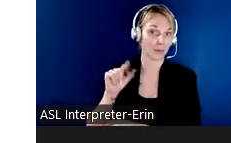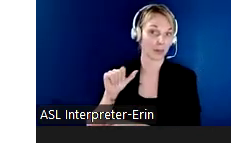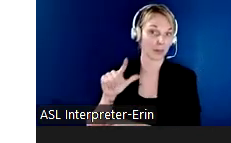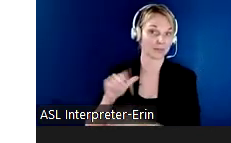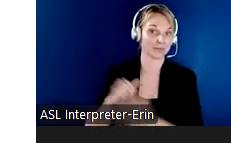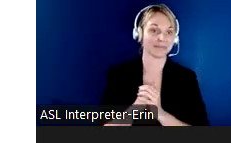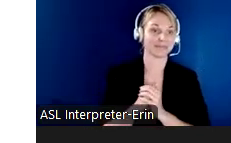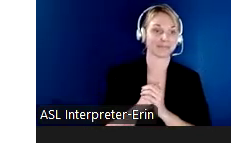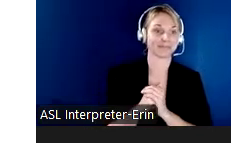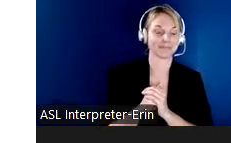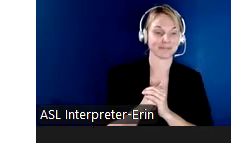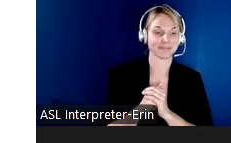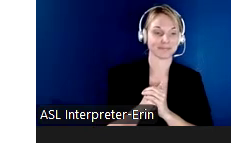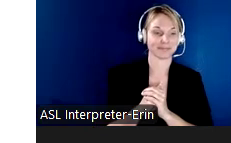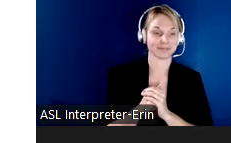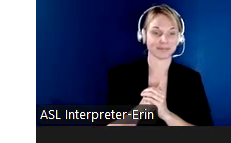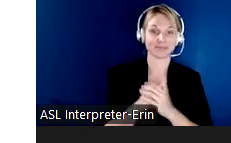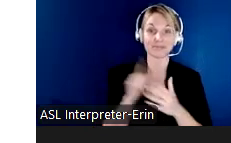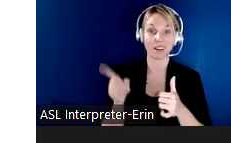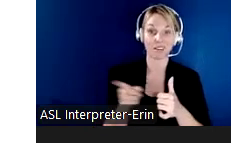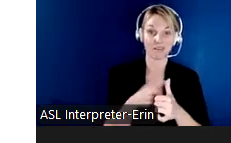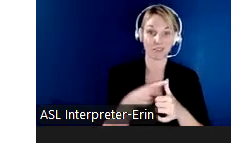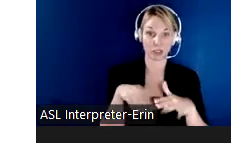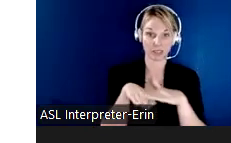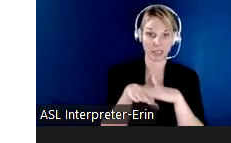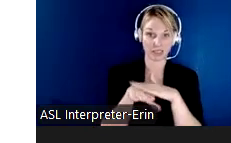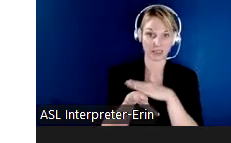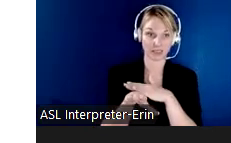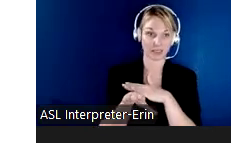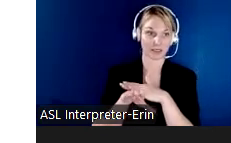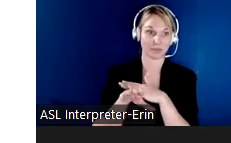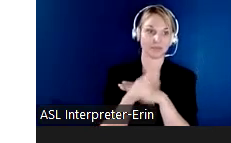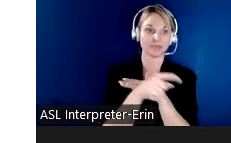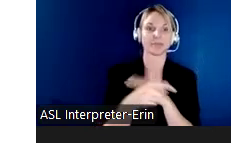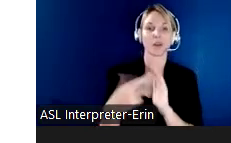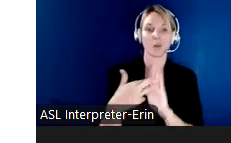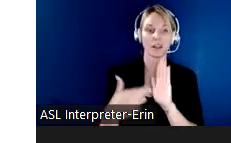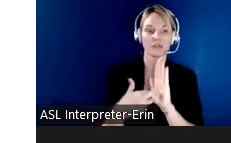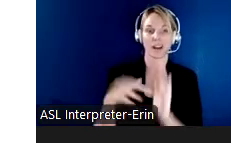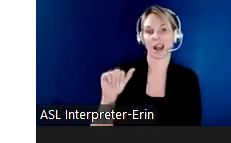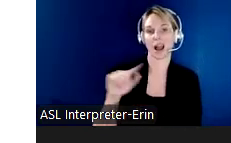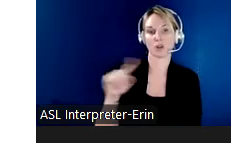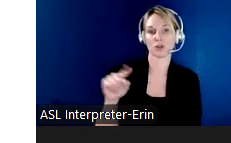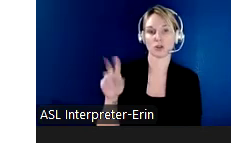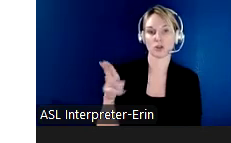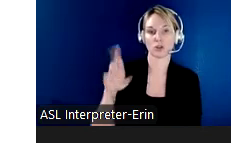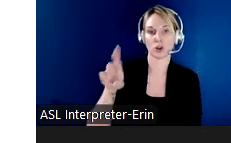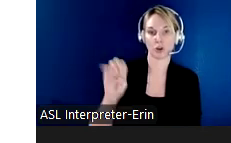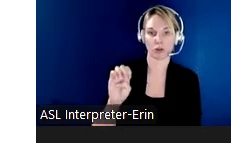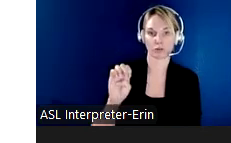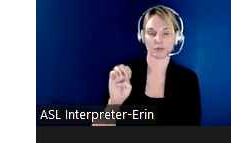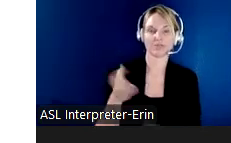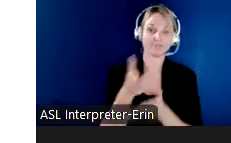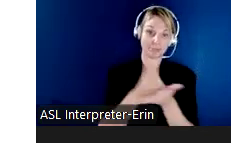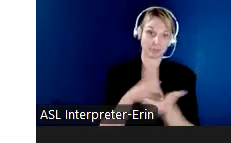So the first step to gain access to the portal is registering with Azure. Now, some of you may actually have access